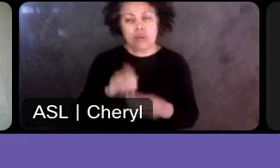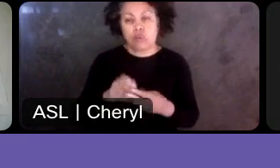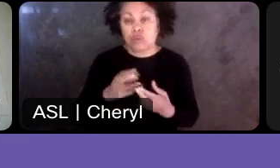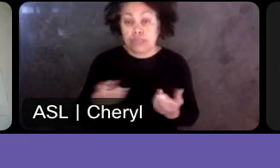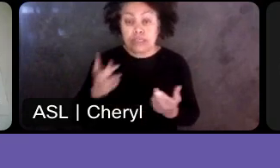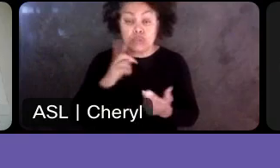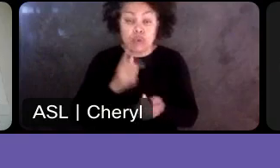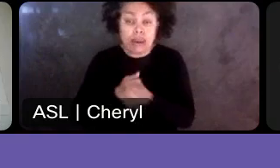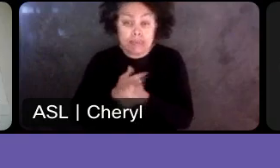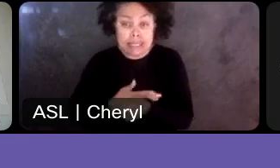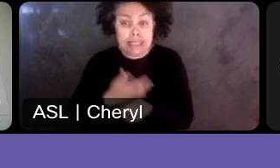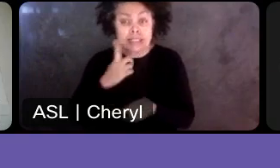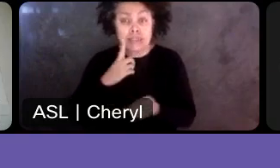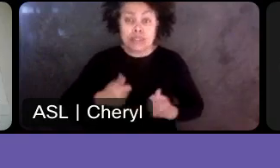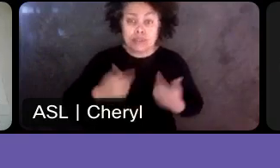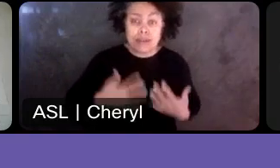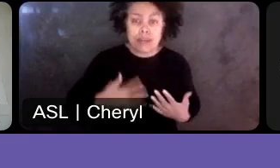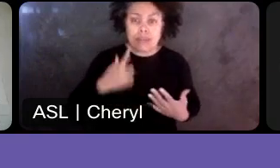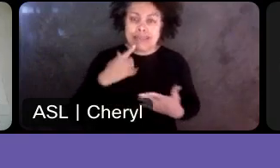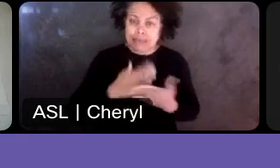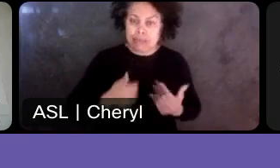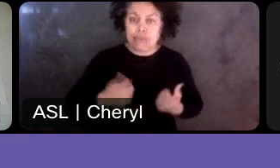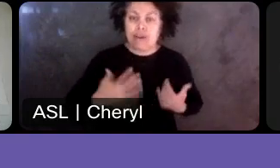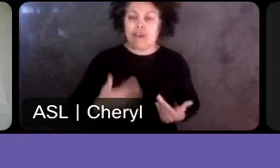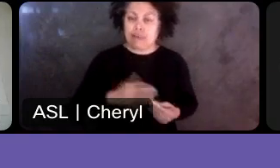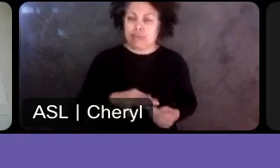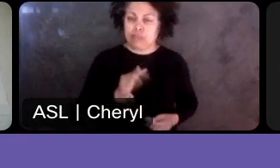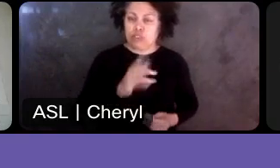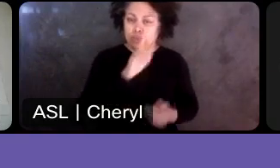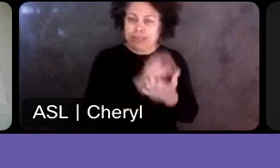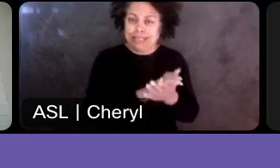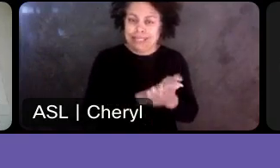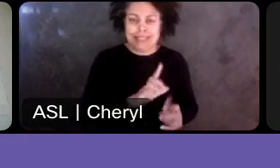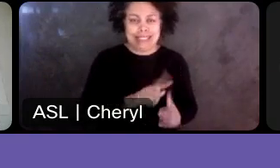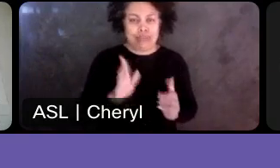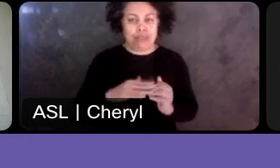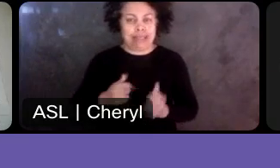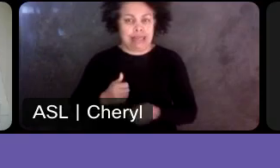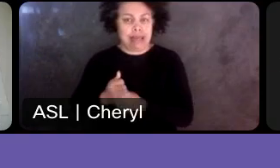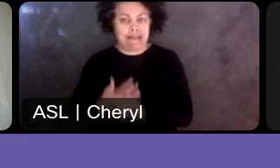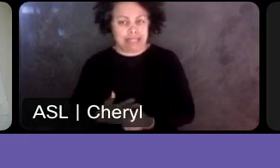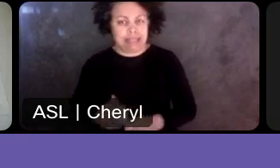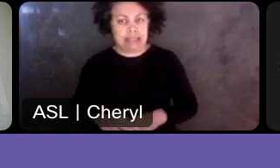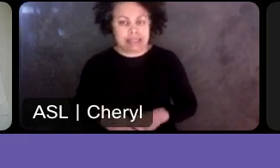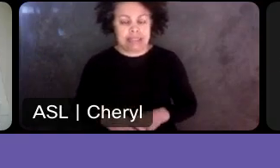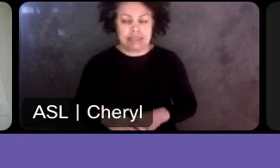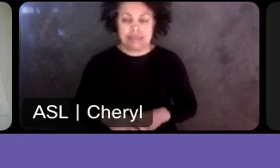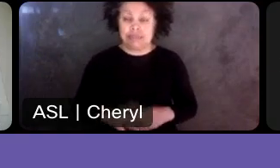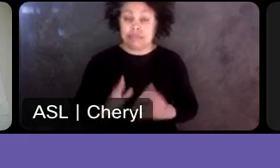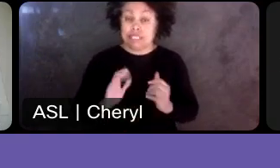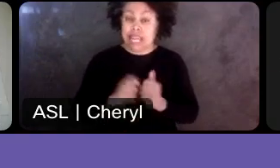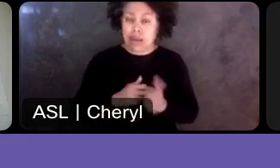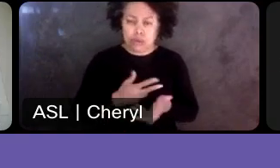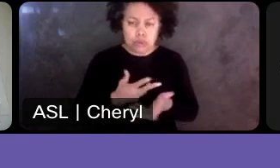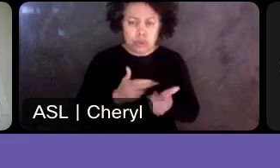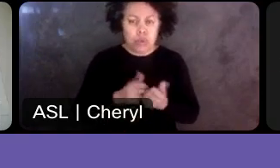work with survivors who may have a spiritual belief or practice that differs from their own, resources for engagement with